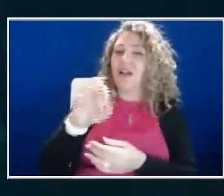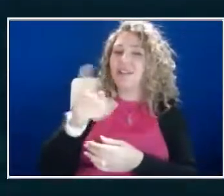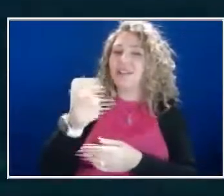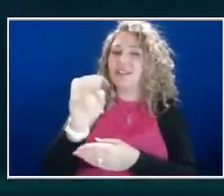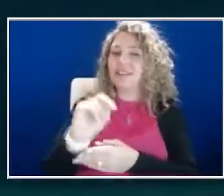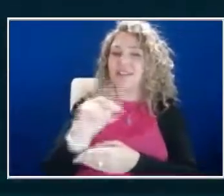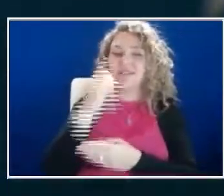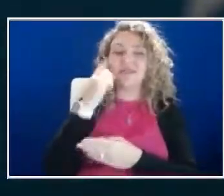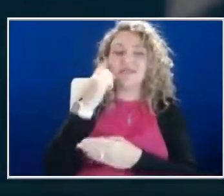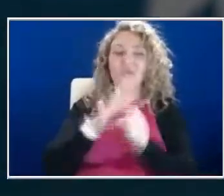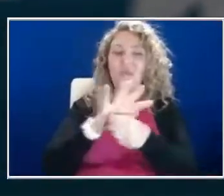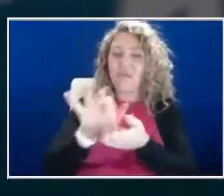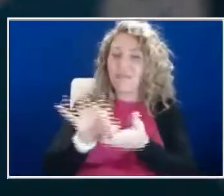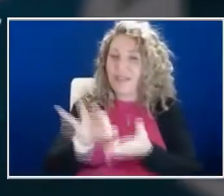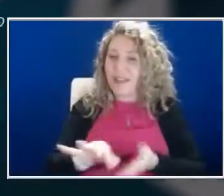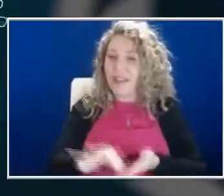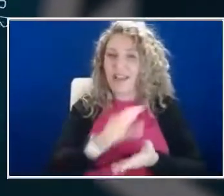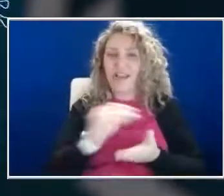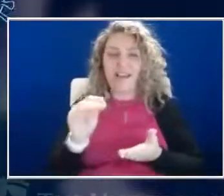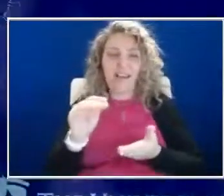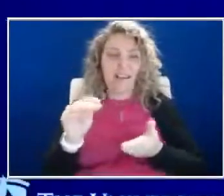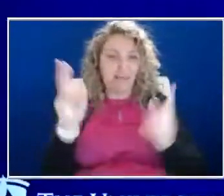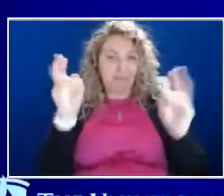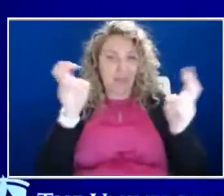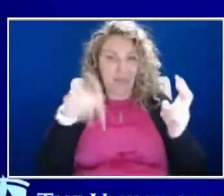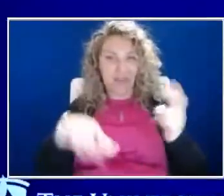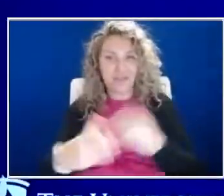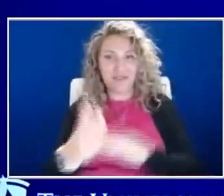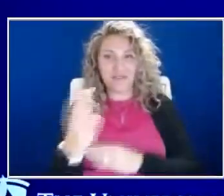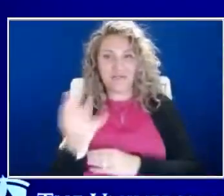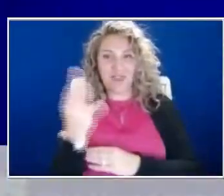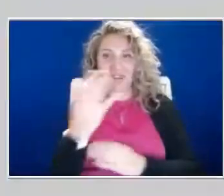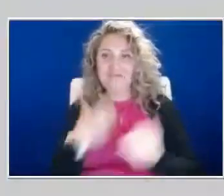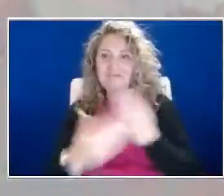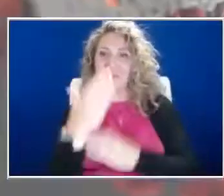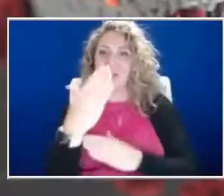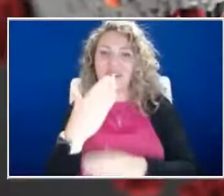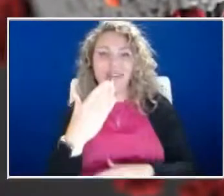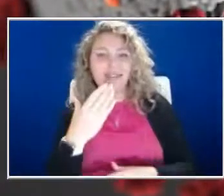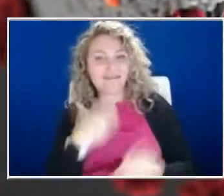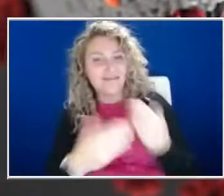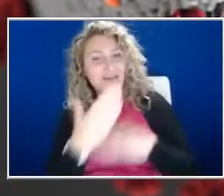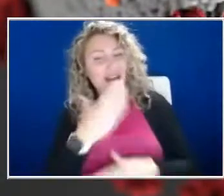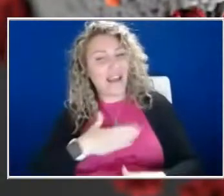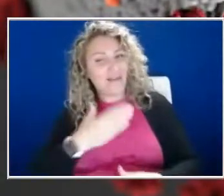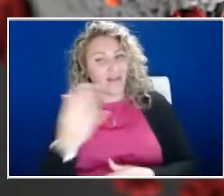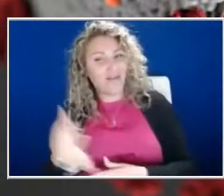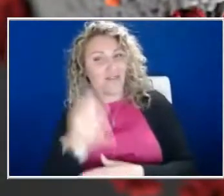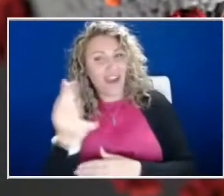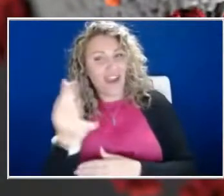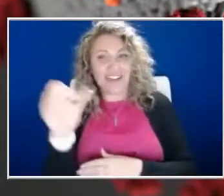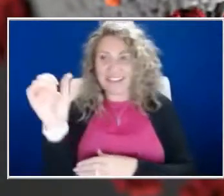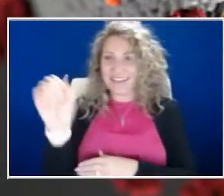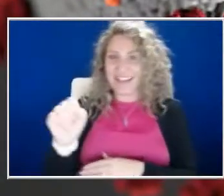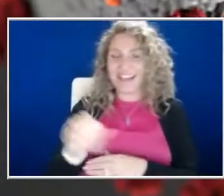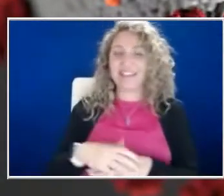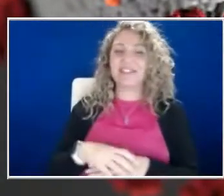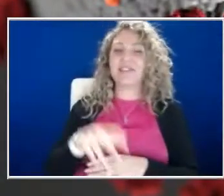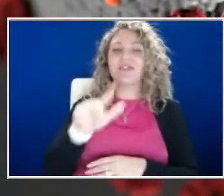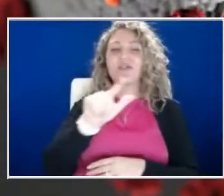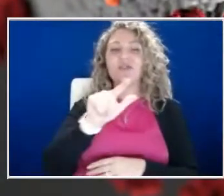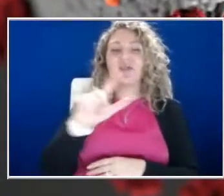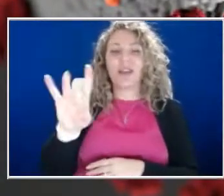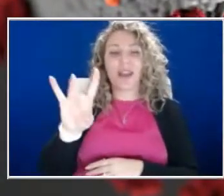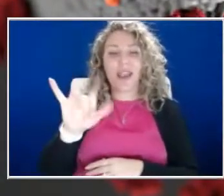some COVID headlines on this Friday. Good morning to you. Hi. Hi. Yeah, happy Friday. Yes, right? Right now, 28 active infections